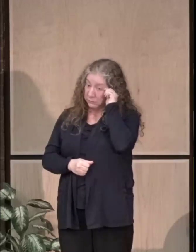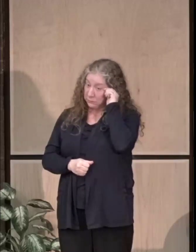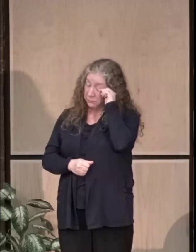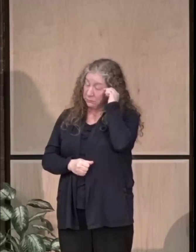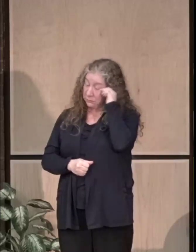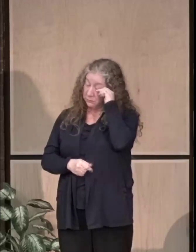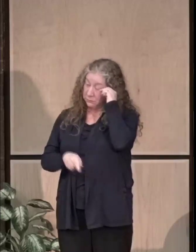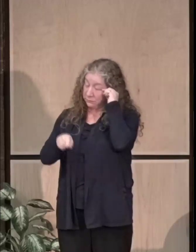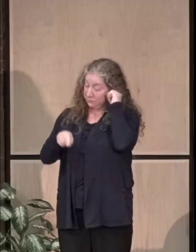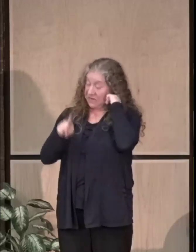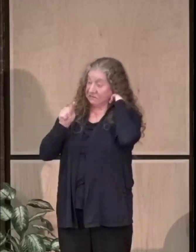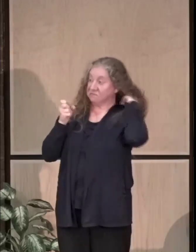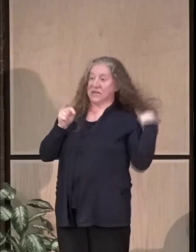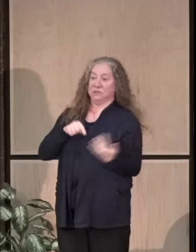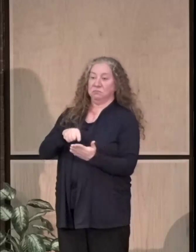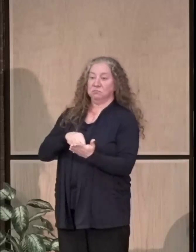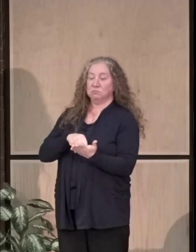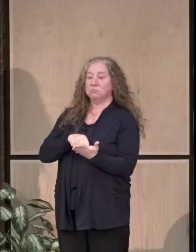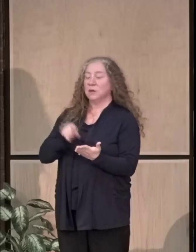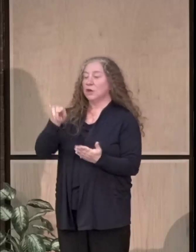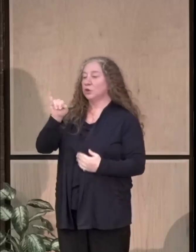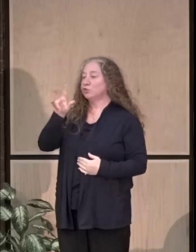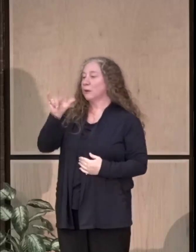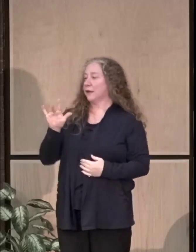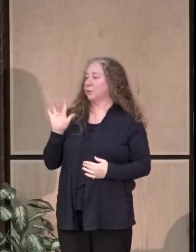a text dated July